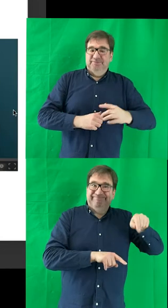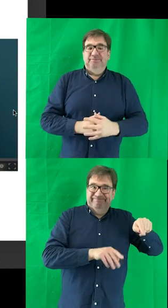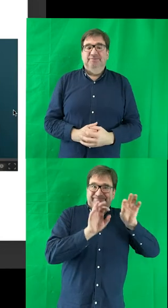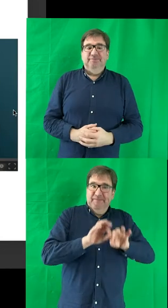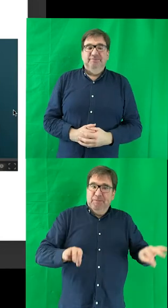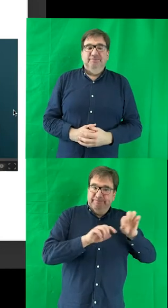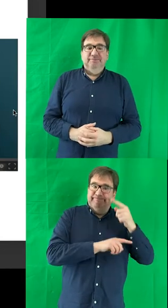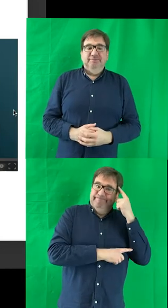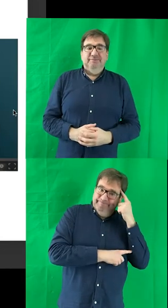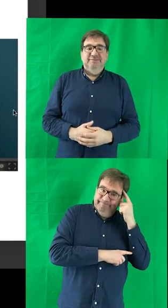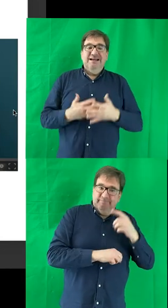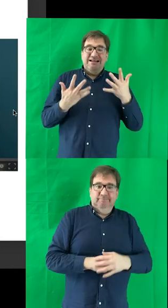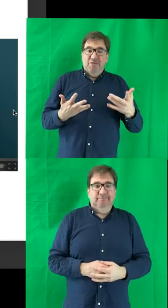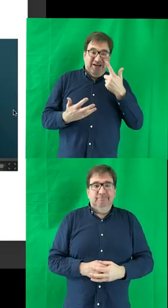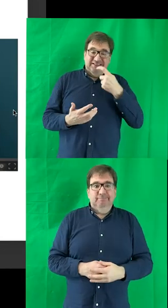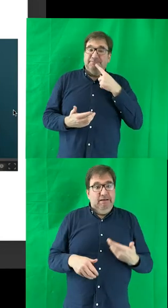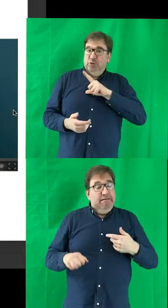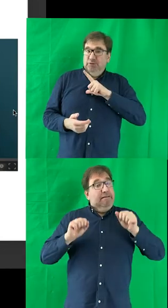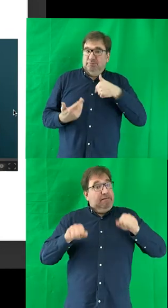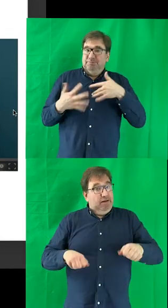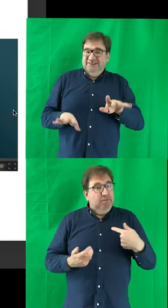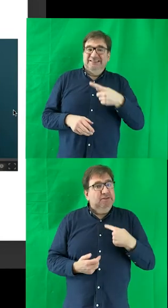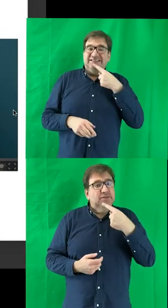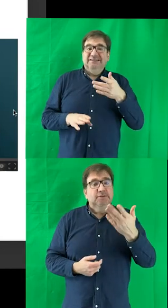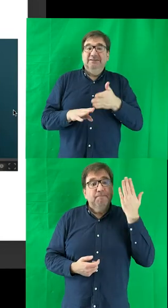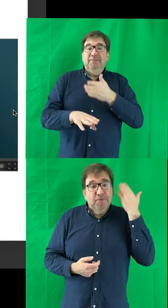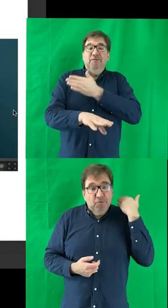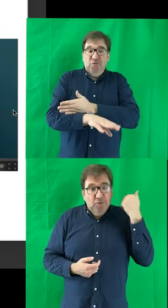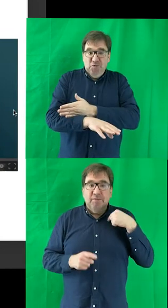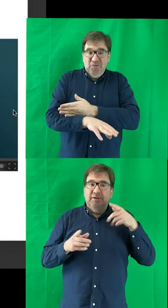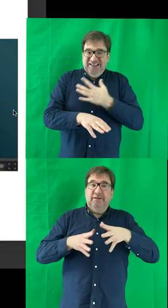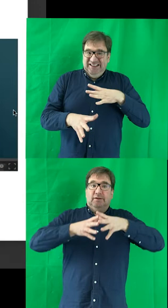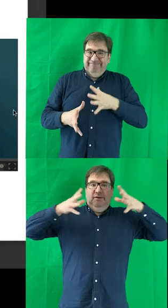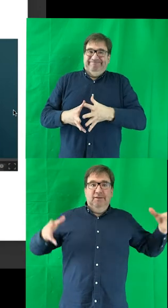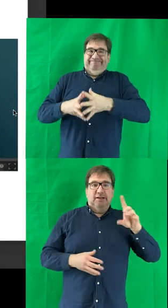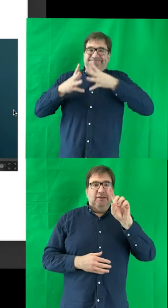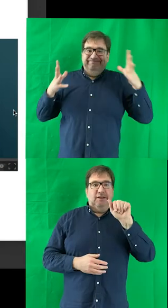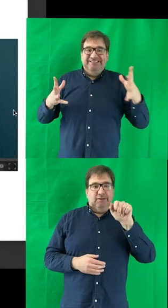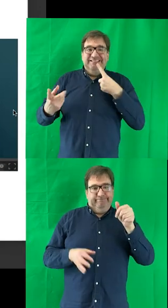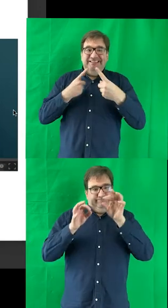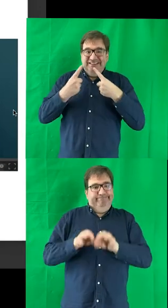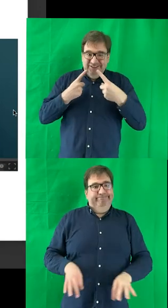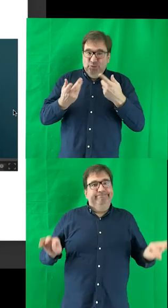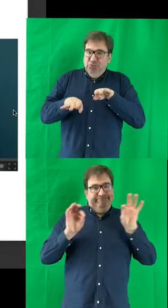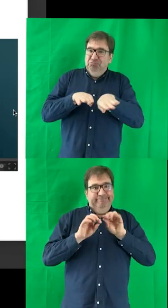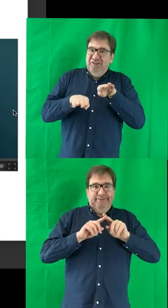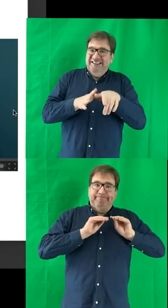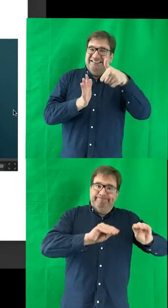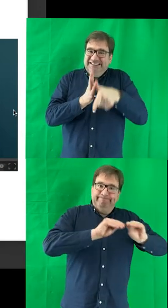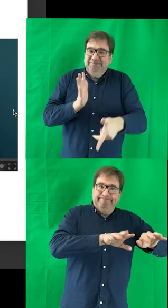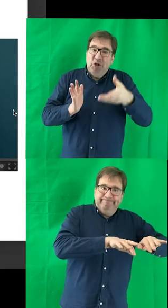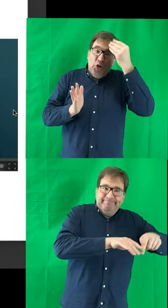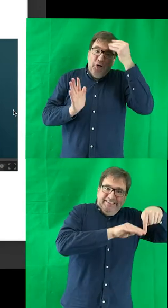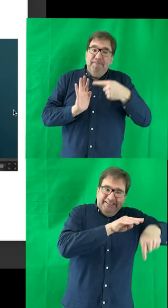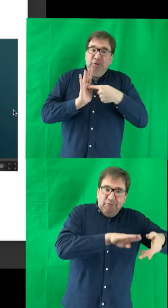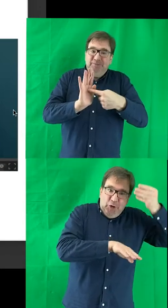just outlined? What we can do is, because we said earlier that we need large amounts of data to train our deep